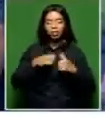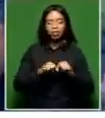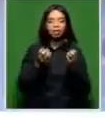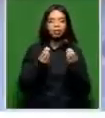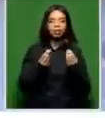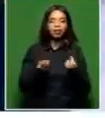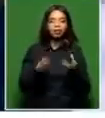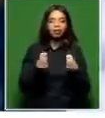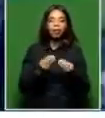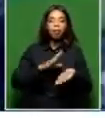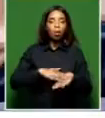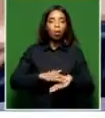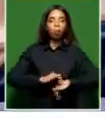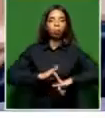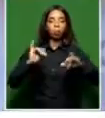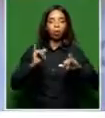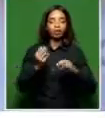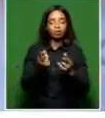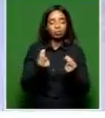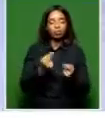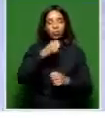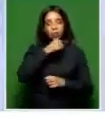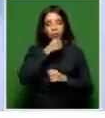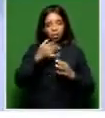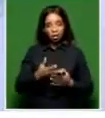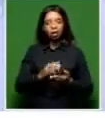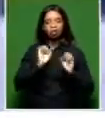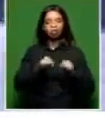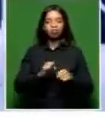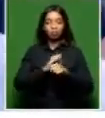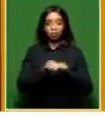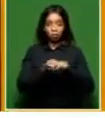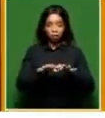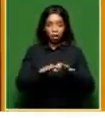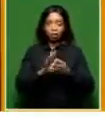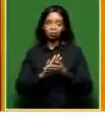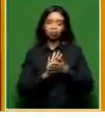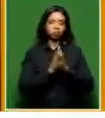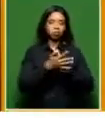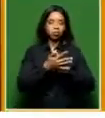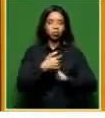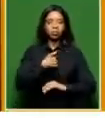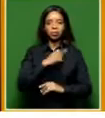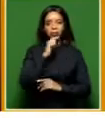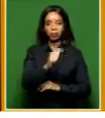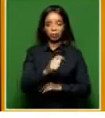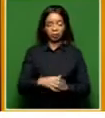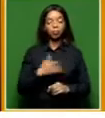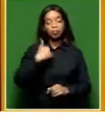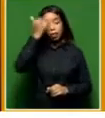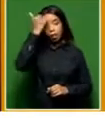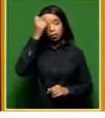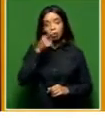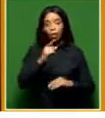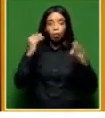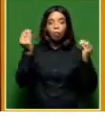emerging artists. So yeah, it does affect us greatly, I must say. Well, I know it's not really a popular medium, but